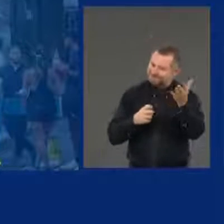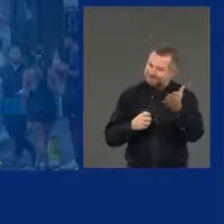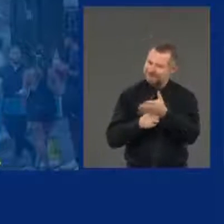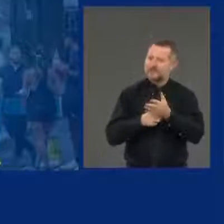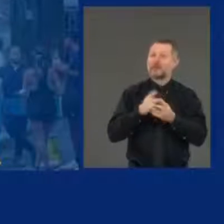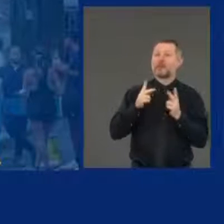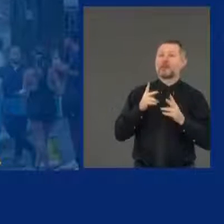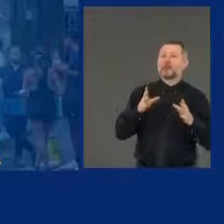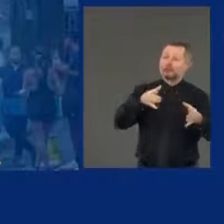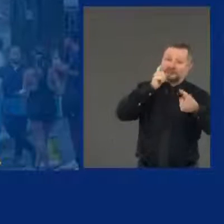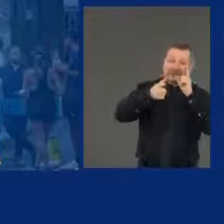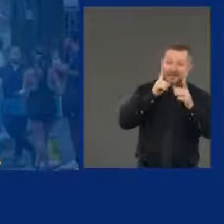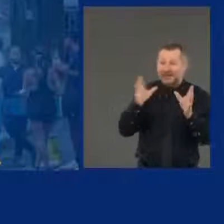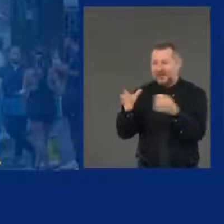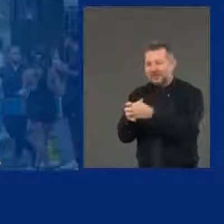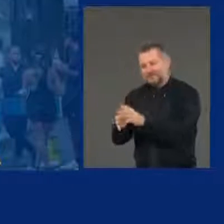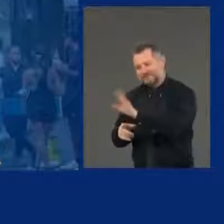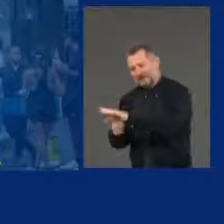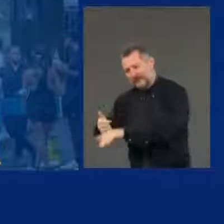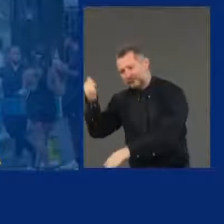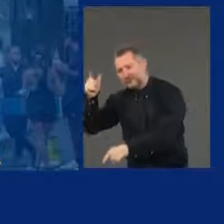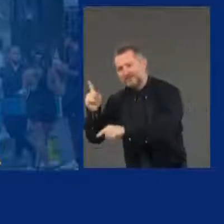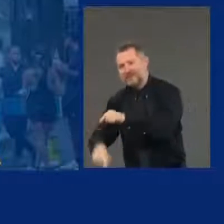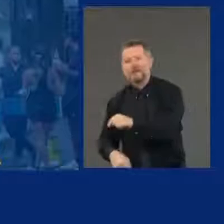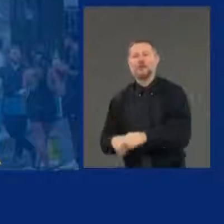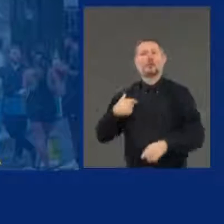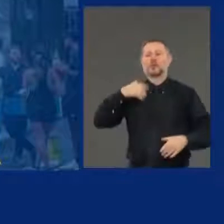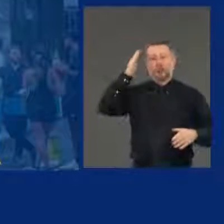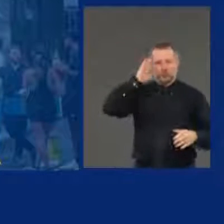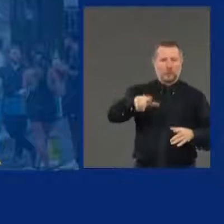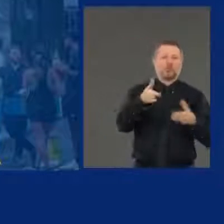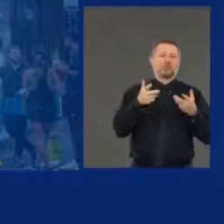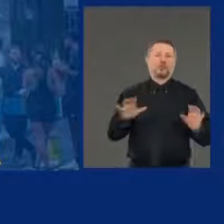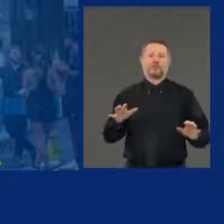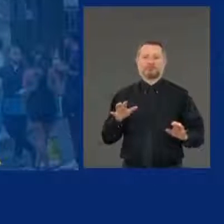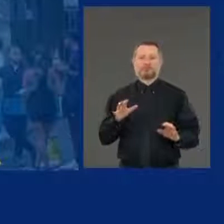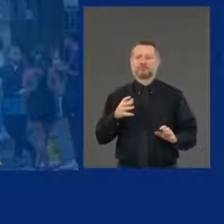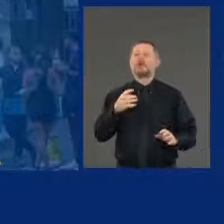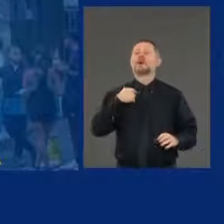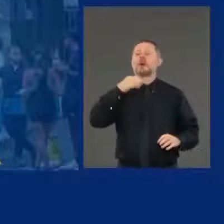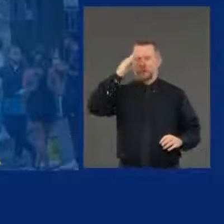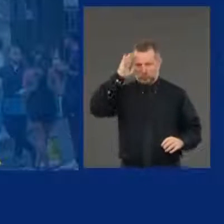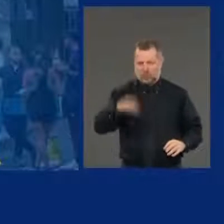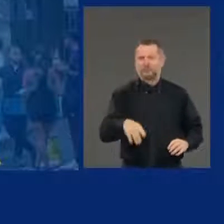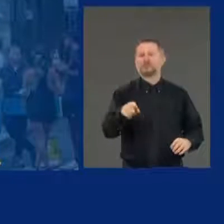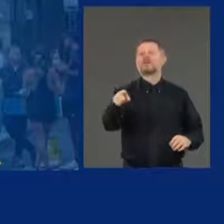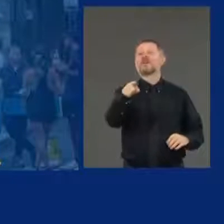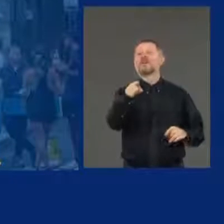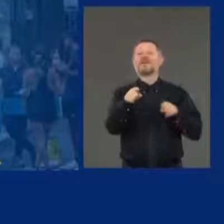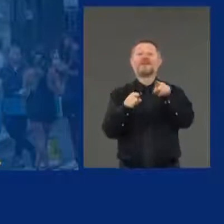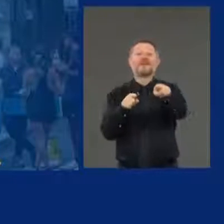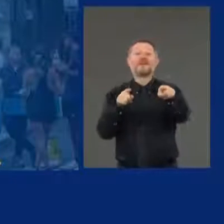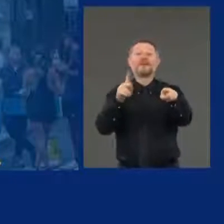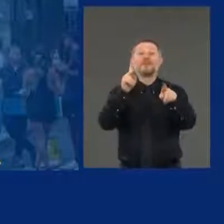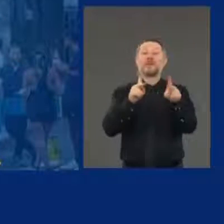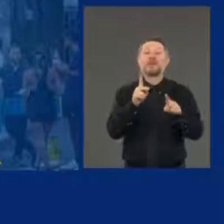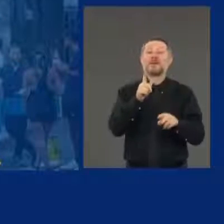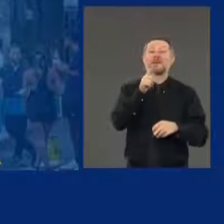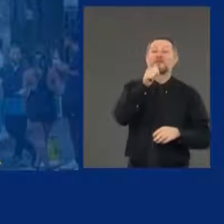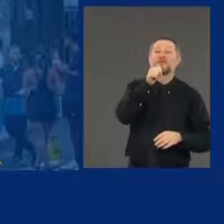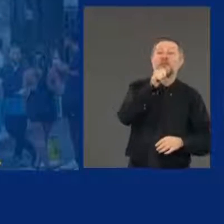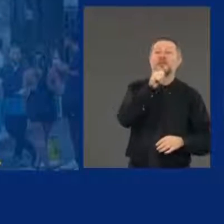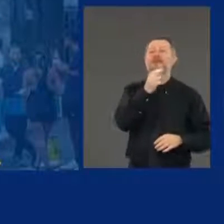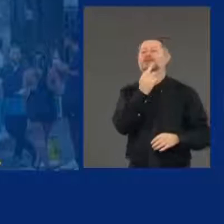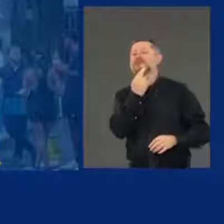you people can't drink on the sidewalk. I understand that. I understand nobody wants to say to a bar, restaurant, you